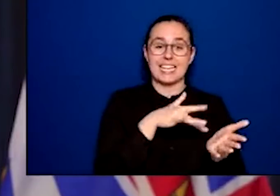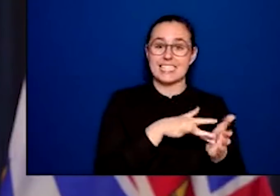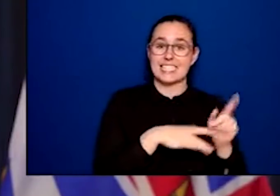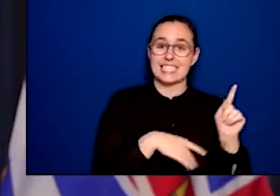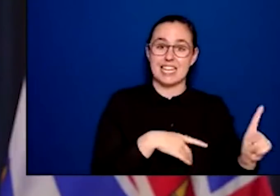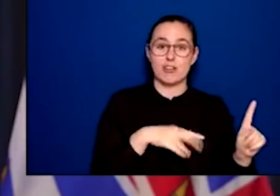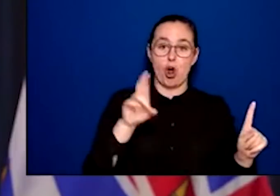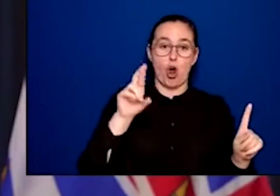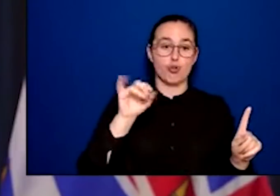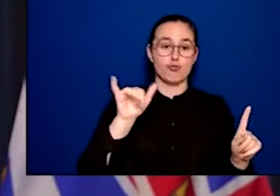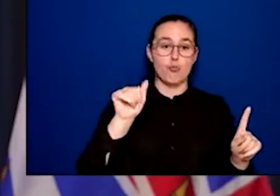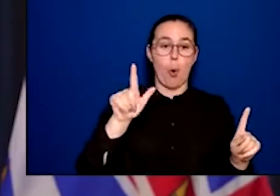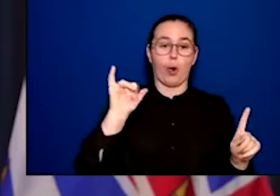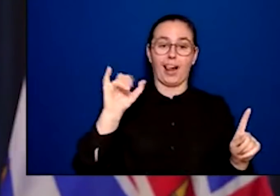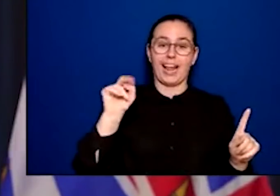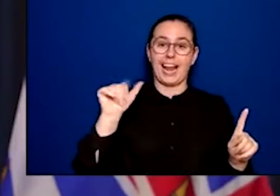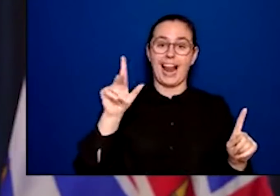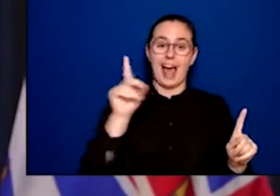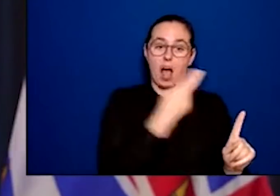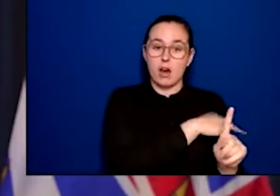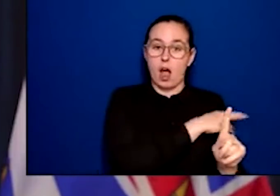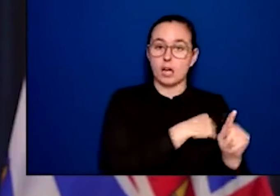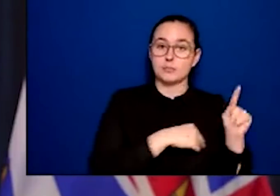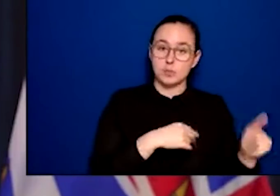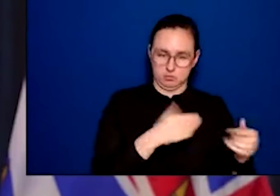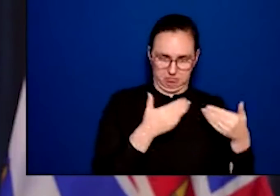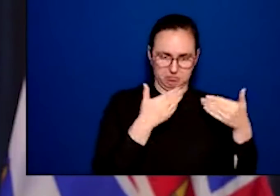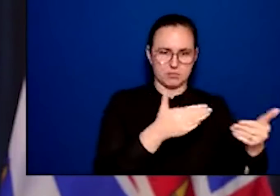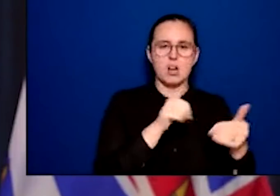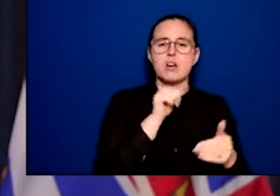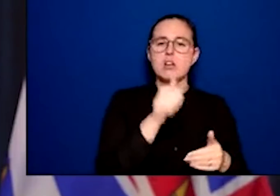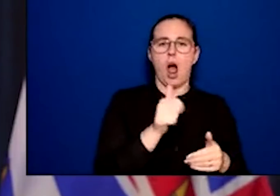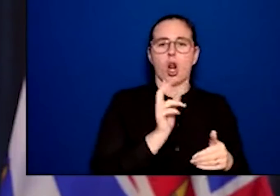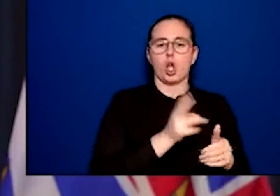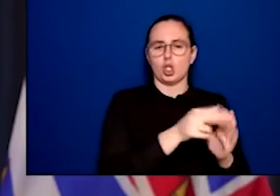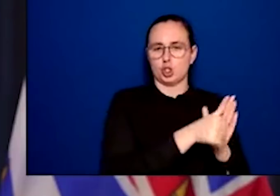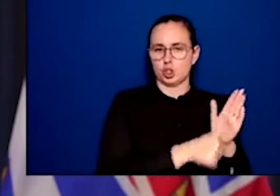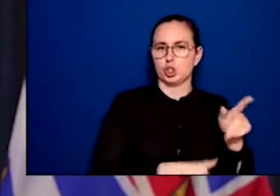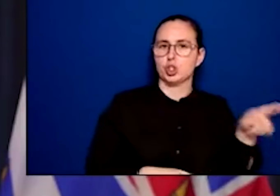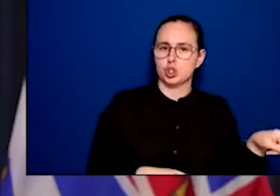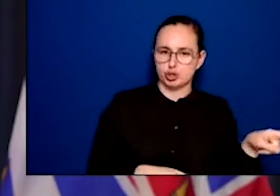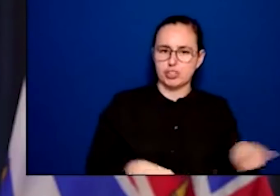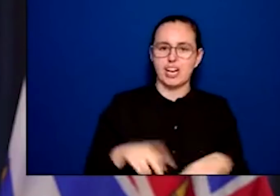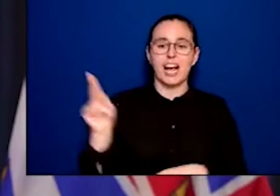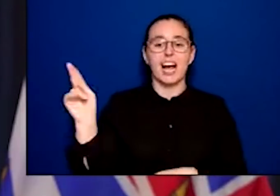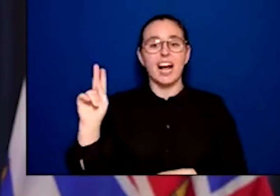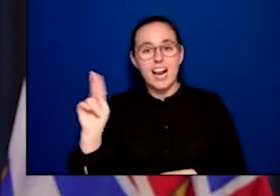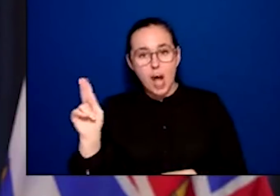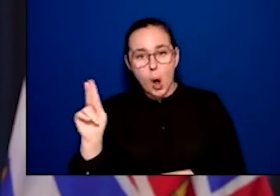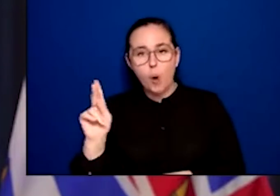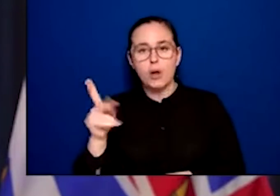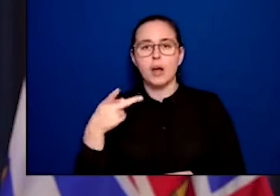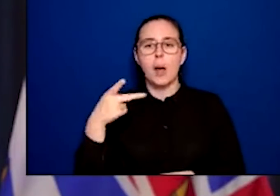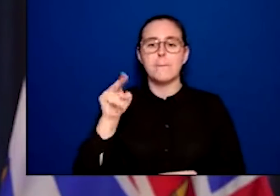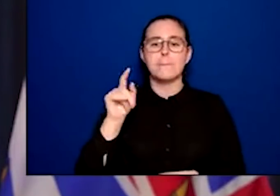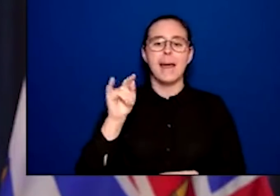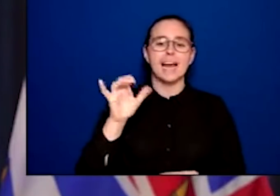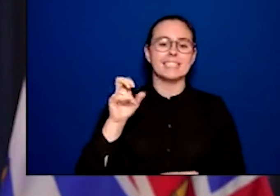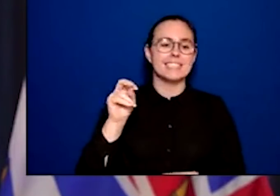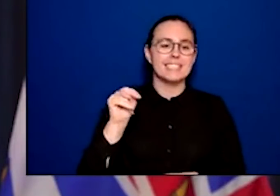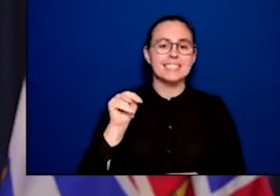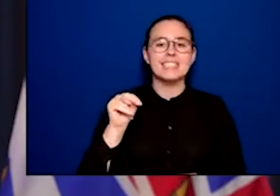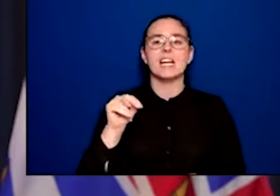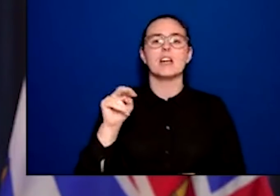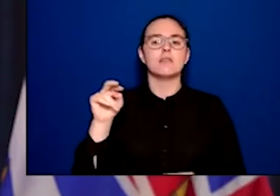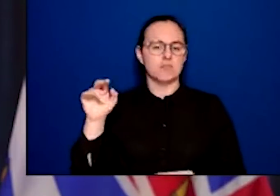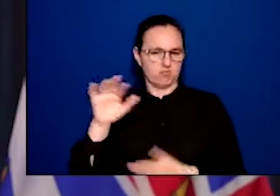non-urgent scheduled surgeries this week, meaning that Royal Inland, Kelowna General, Penticton Regional, and Vernon Jubilee hospitals are resuming non-urgent